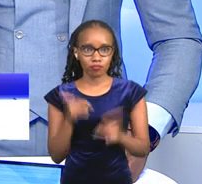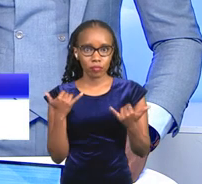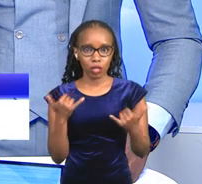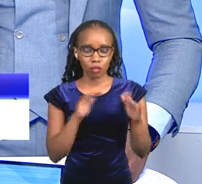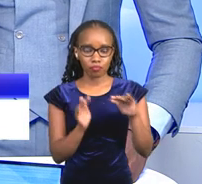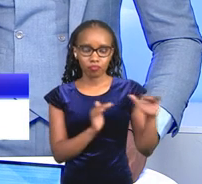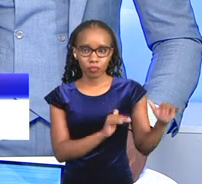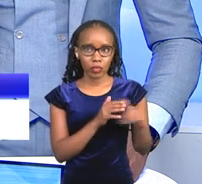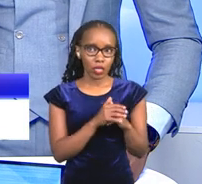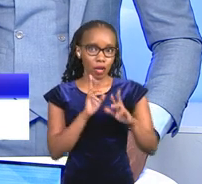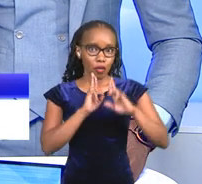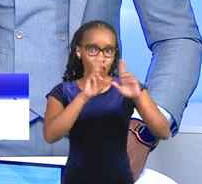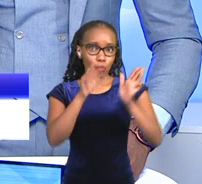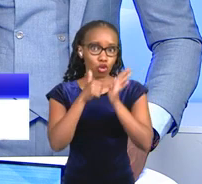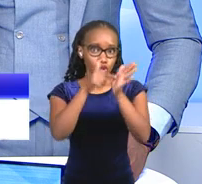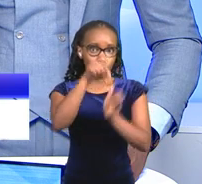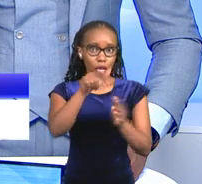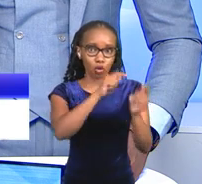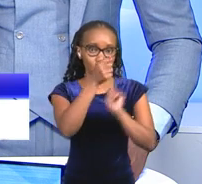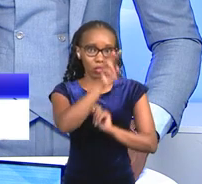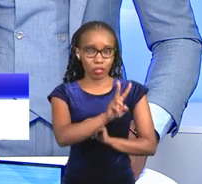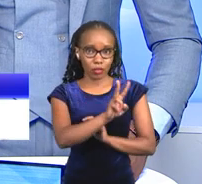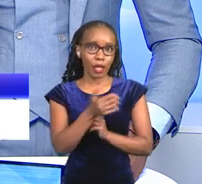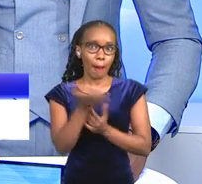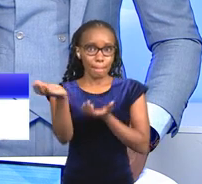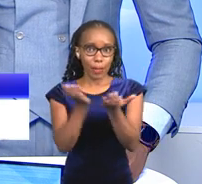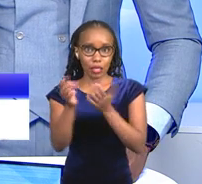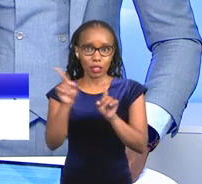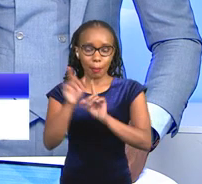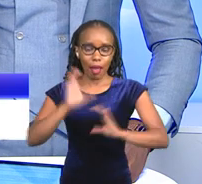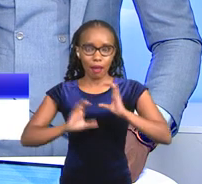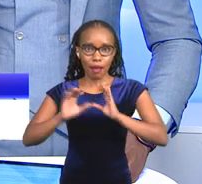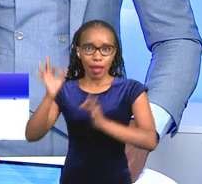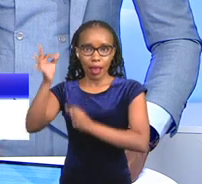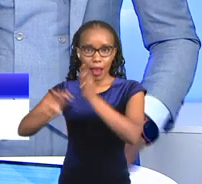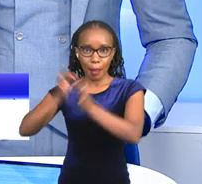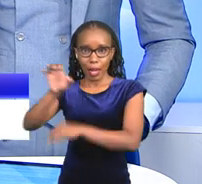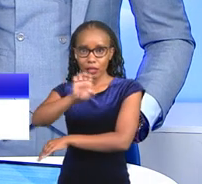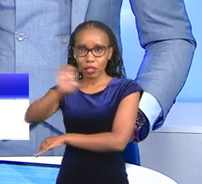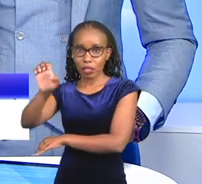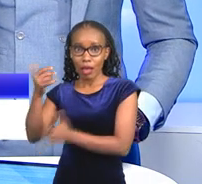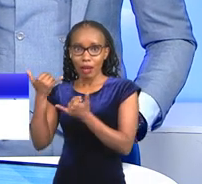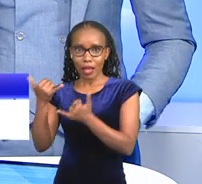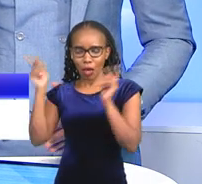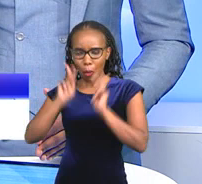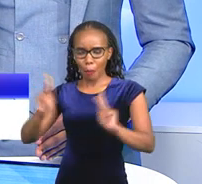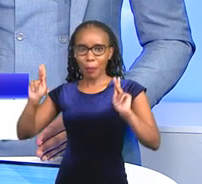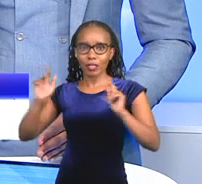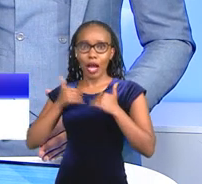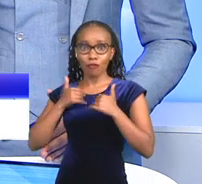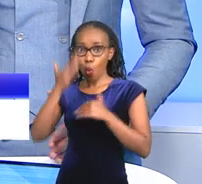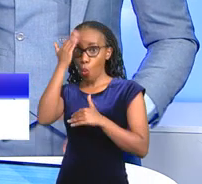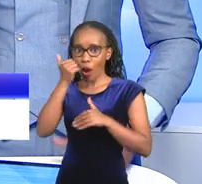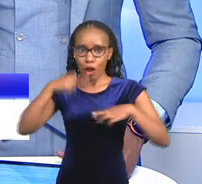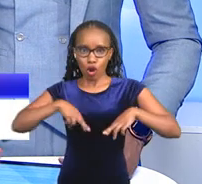Now, after a report filed here on Switch TV, residents and business owners in Mbakasi East constituency are now at peace after the repair of